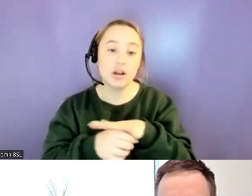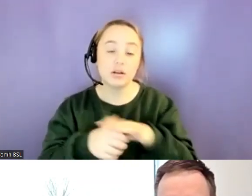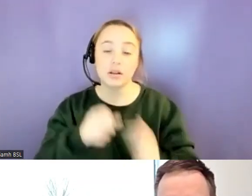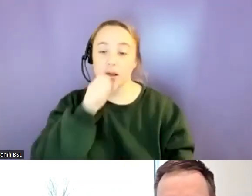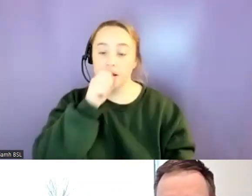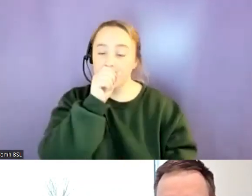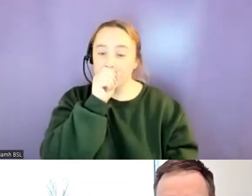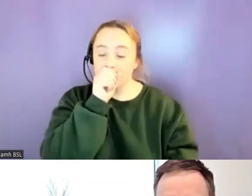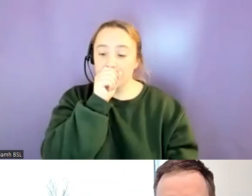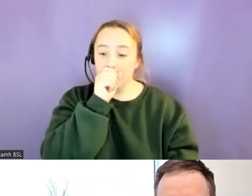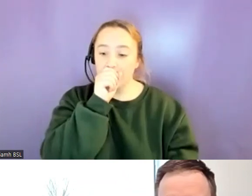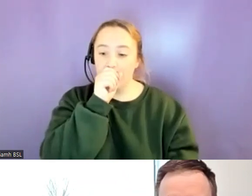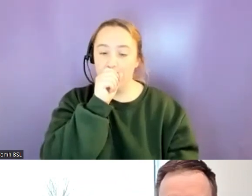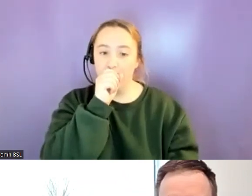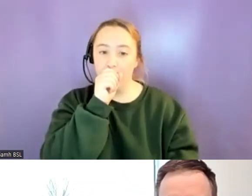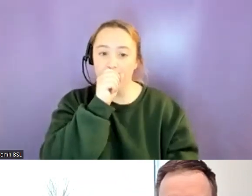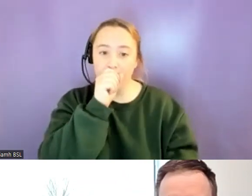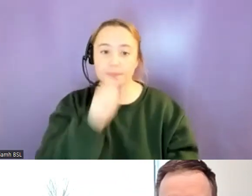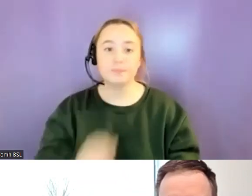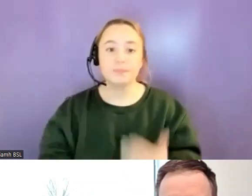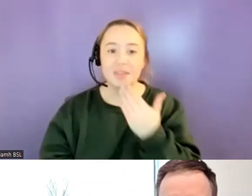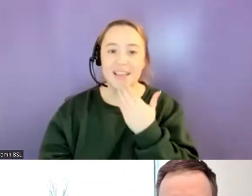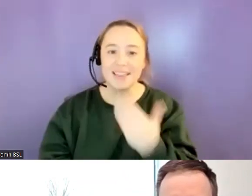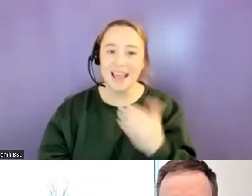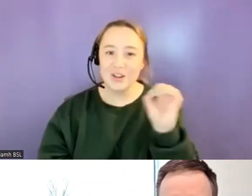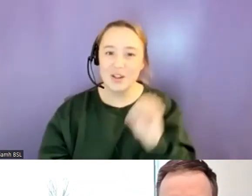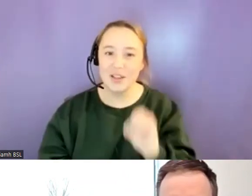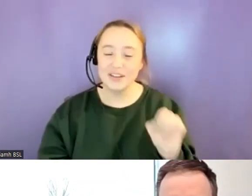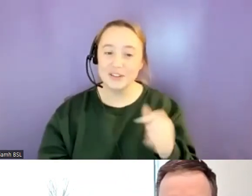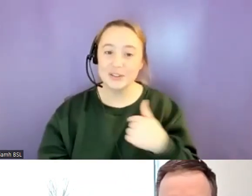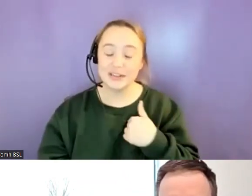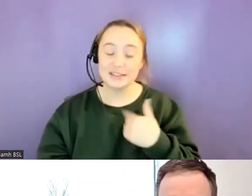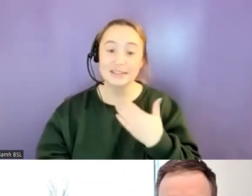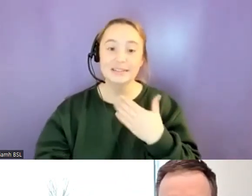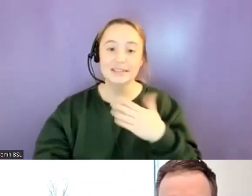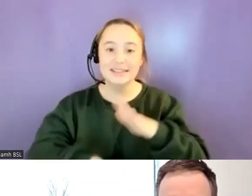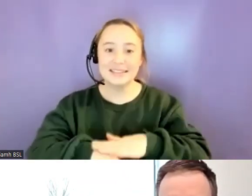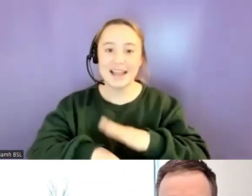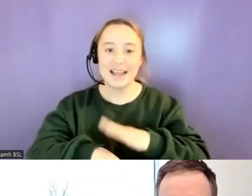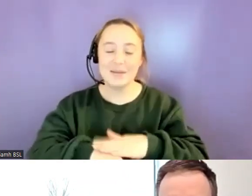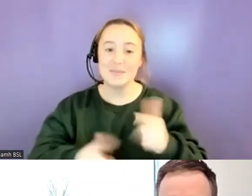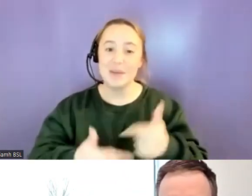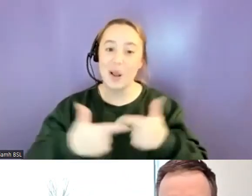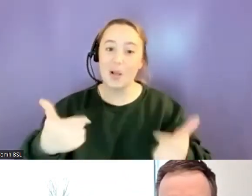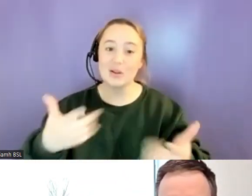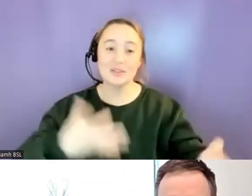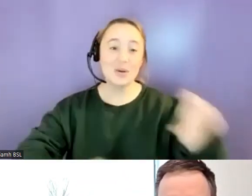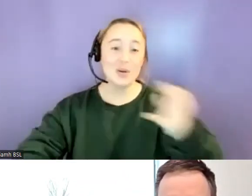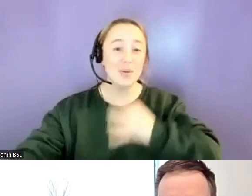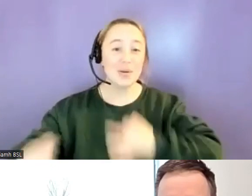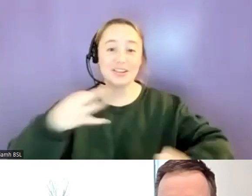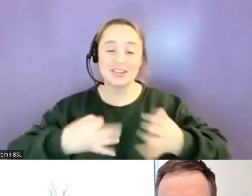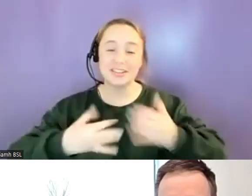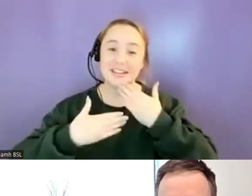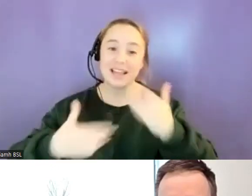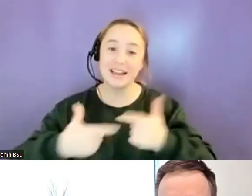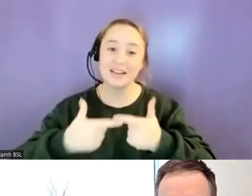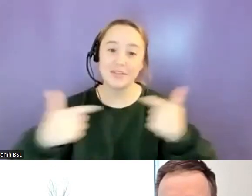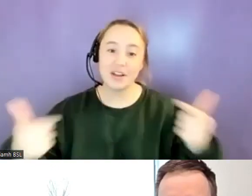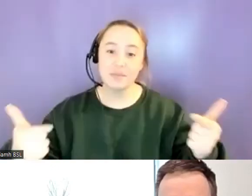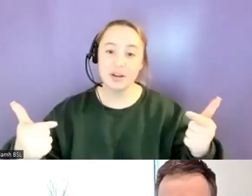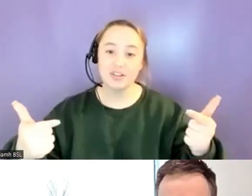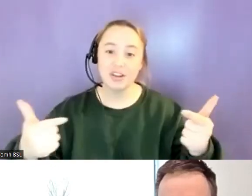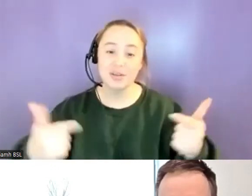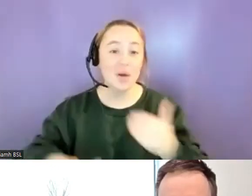Great. Thank you for that, Olivia. I'm very conscious of time. As usual, we've had loads of questions. Thank you very much, everybody. But we